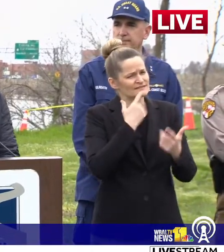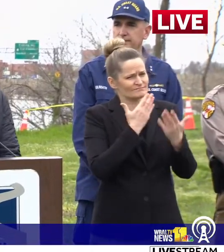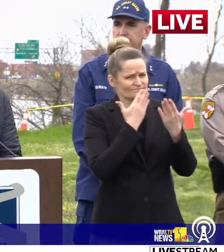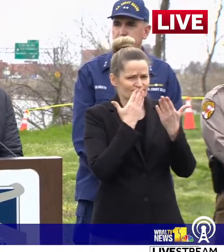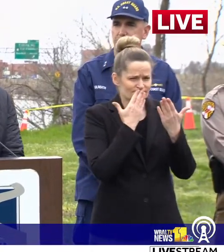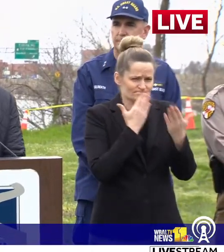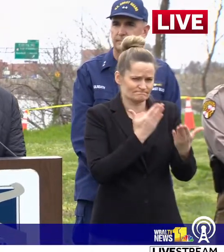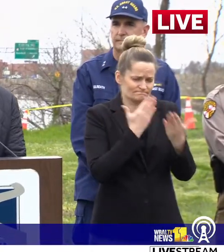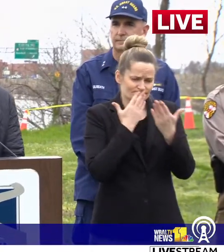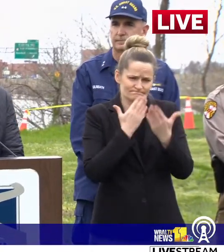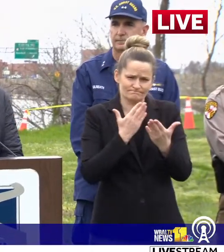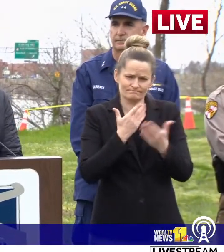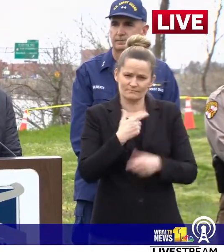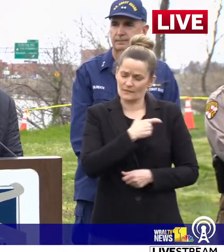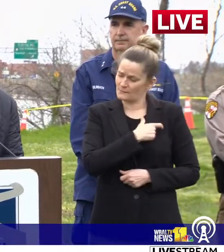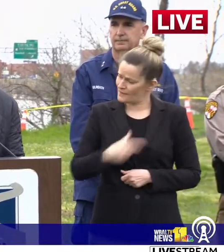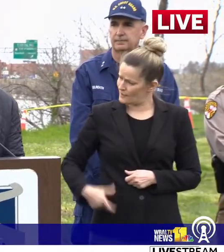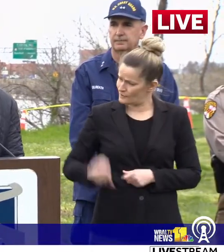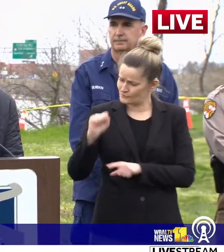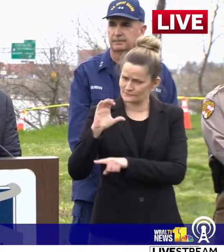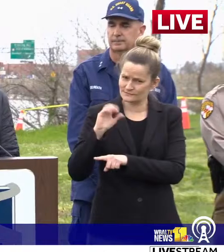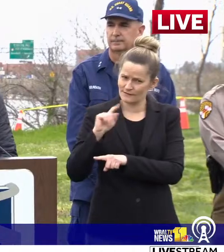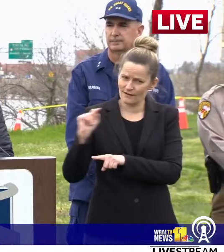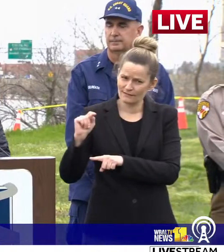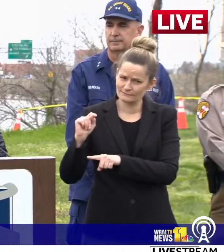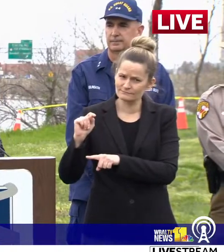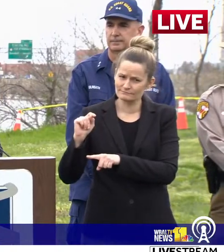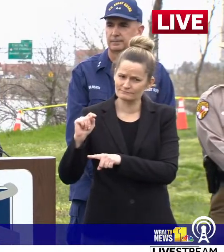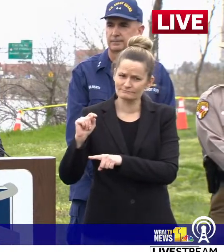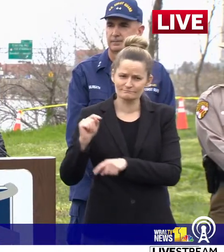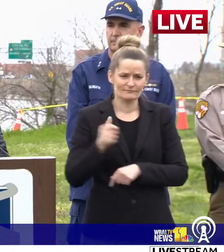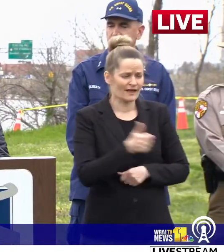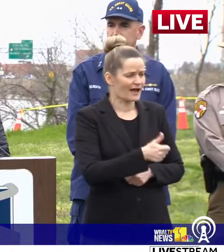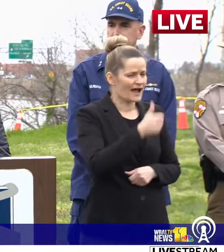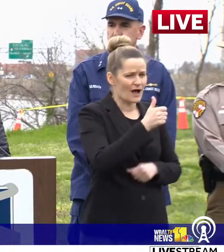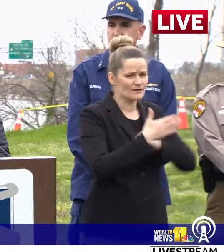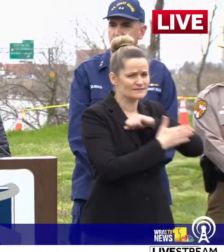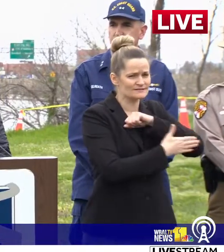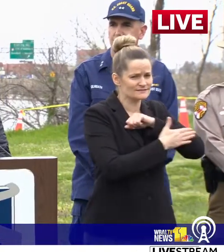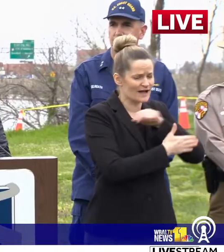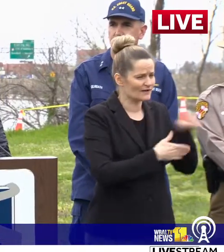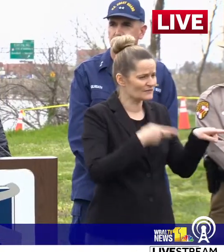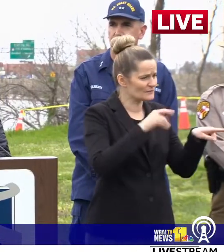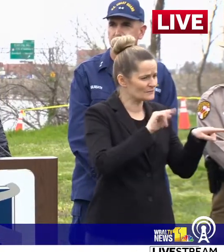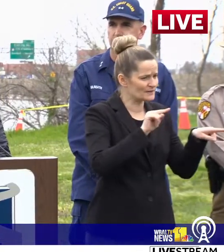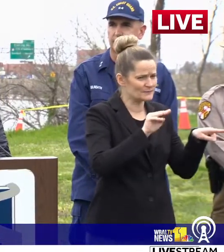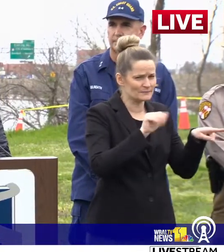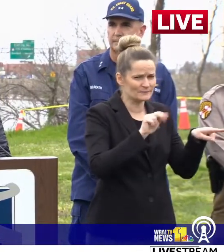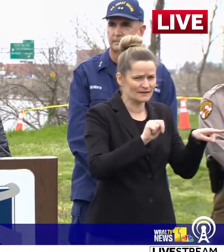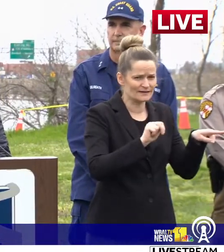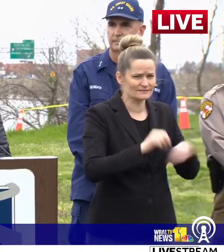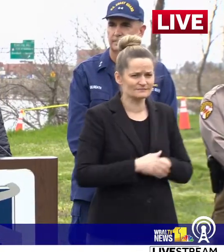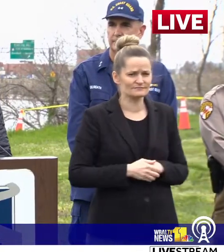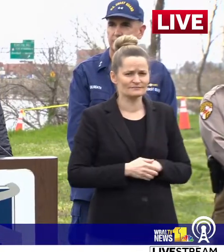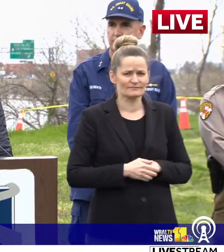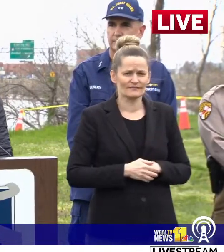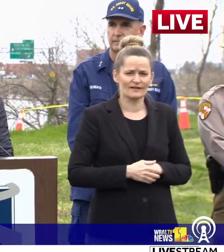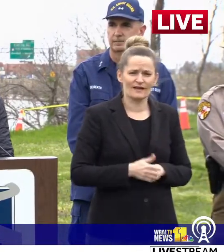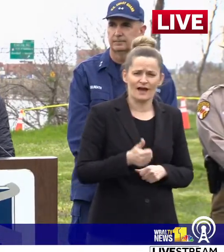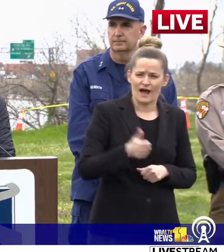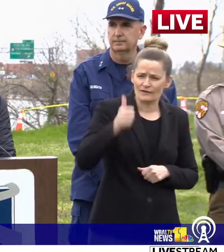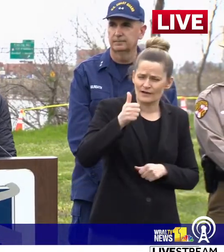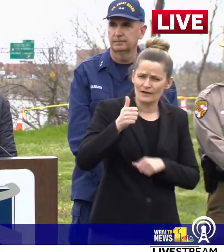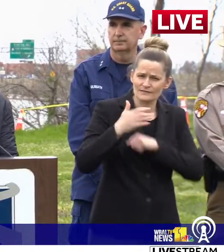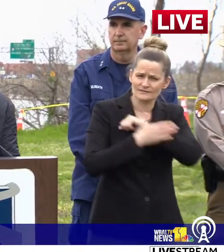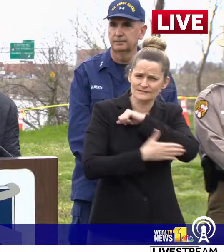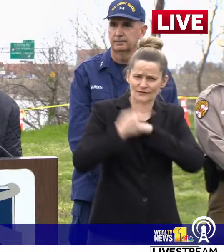Mayor Brandon Scott, County Executive Pittman, County Executive Olszewski, for first and foremost